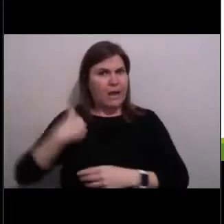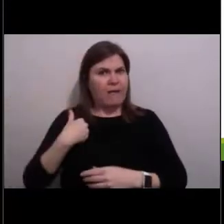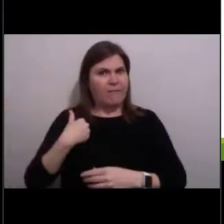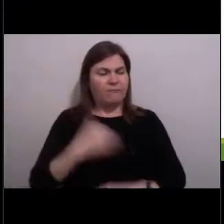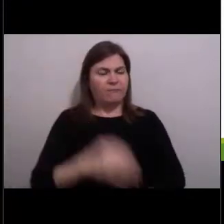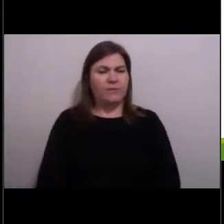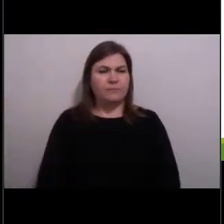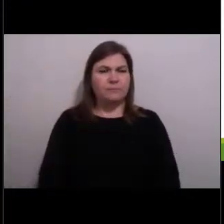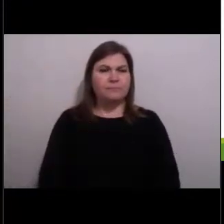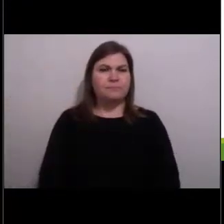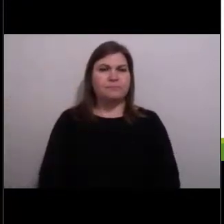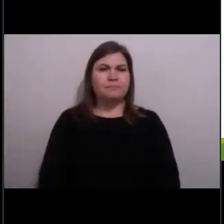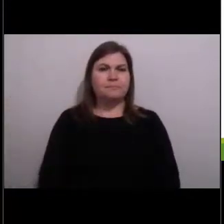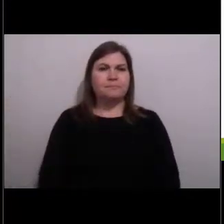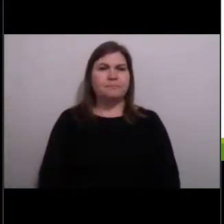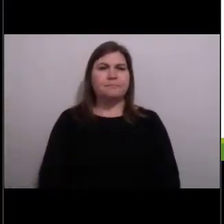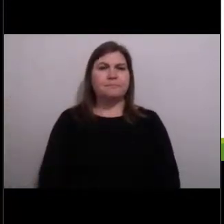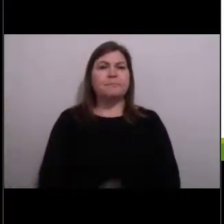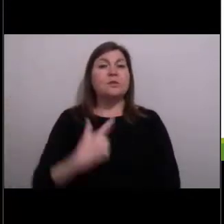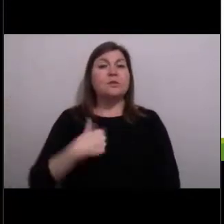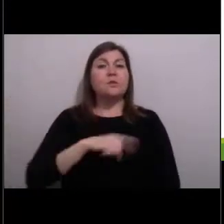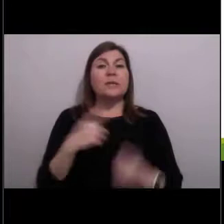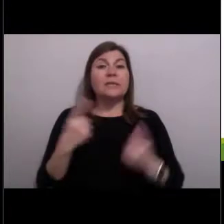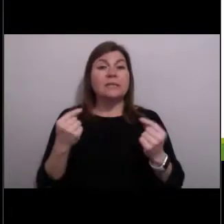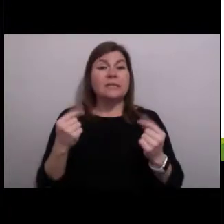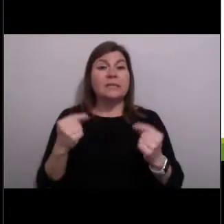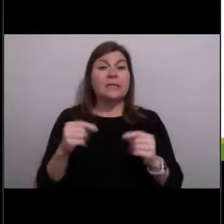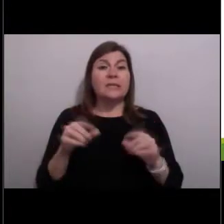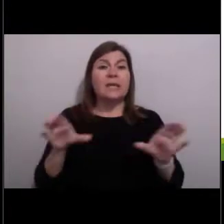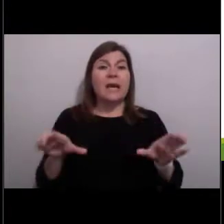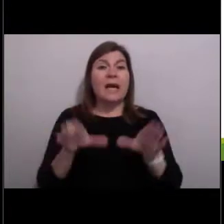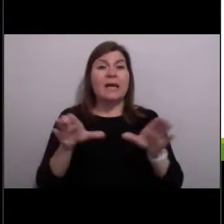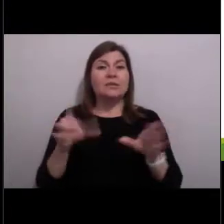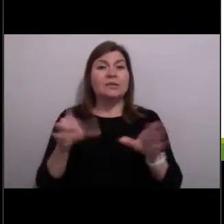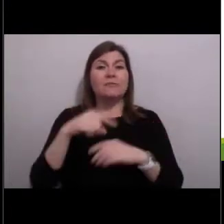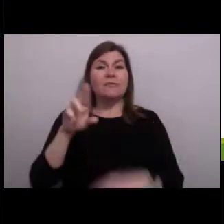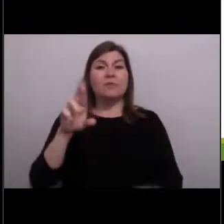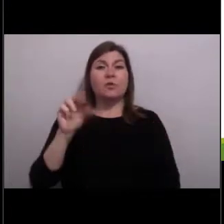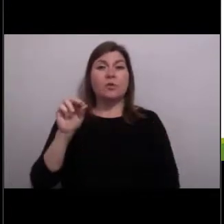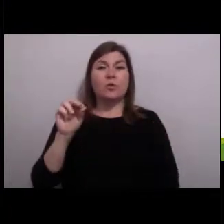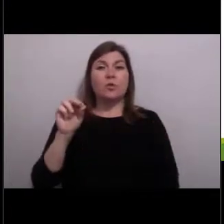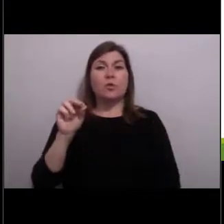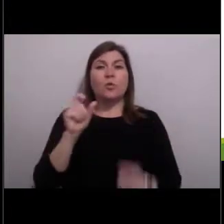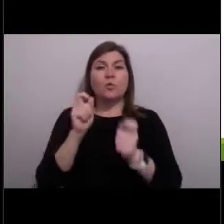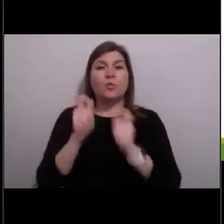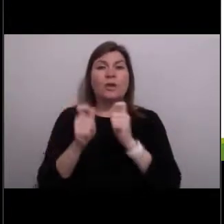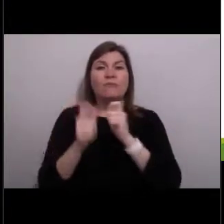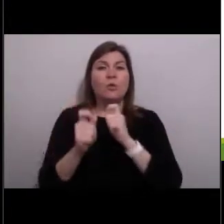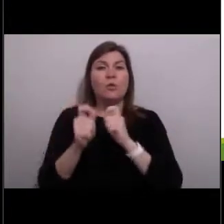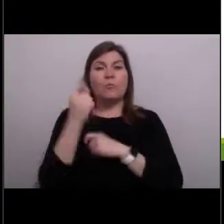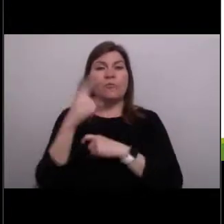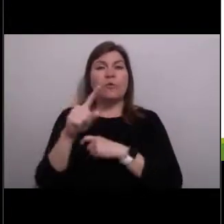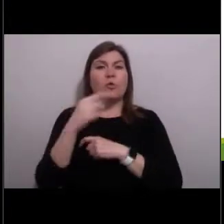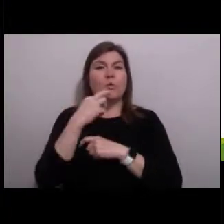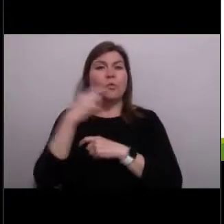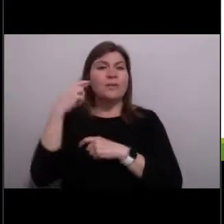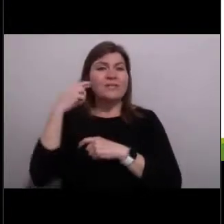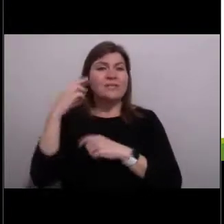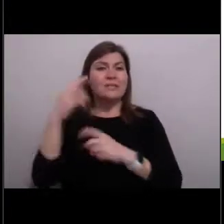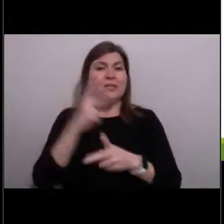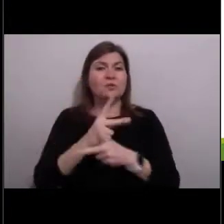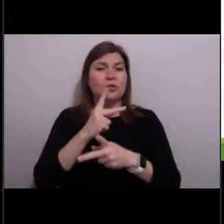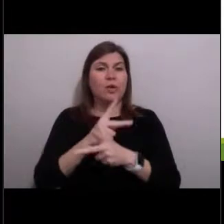So what we did, Action for Reform of Residential Care, as a voluntary,